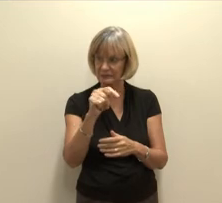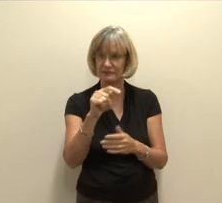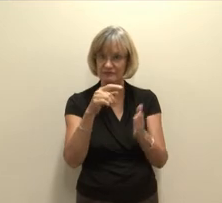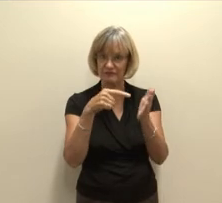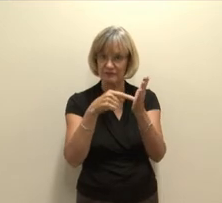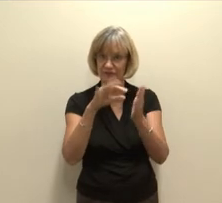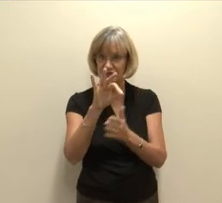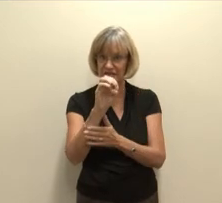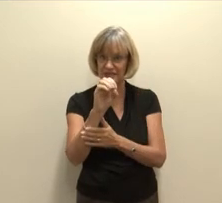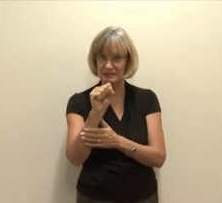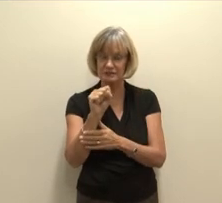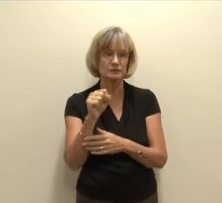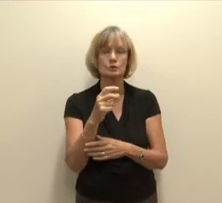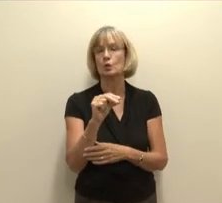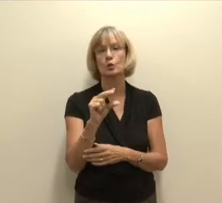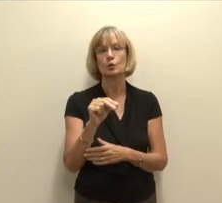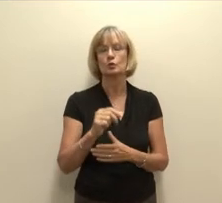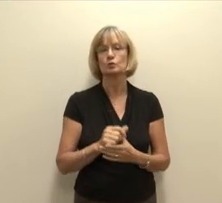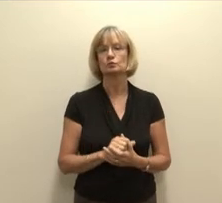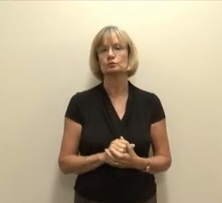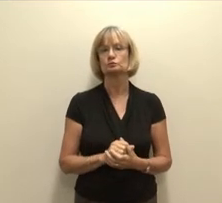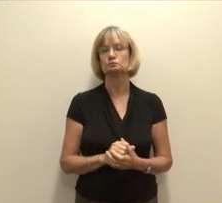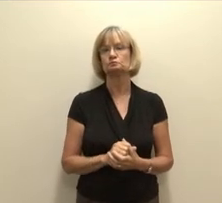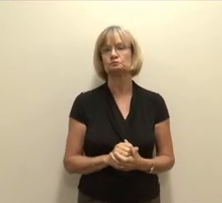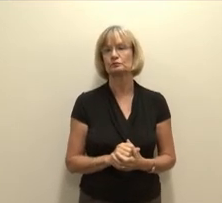Okay, thank you.